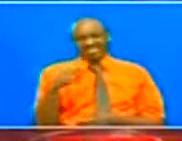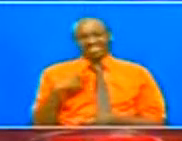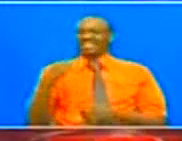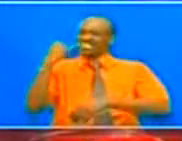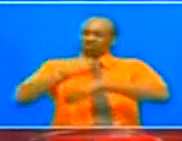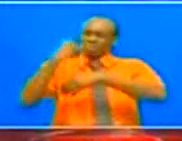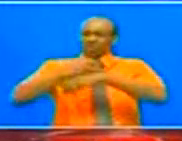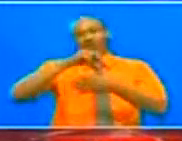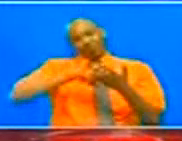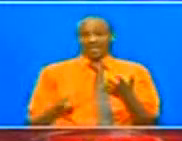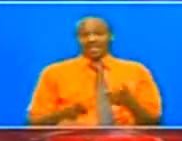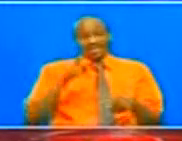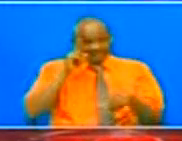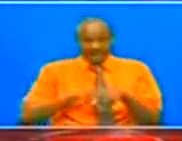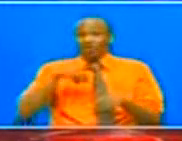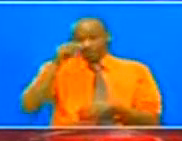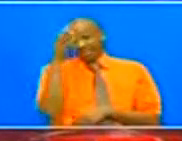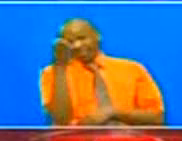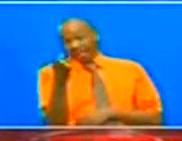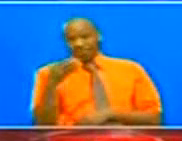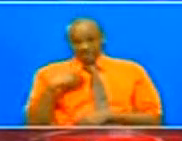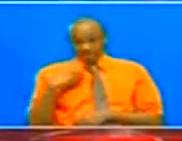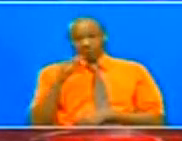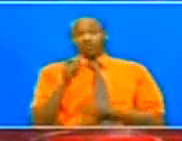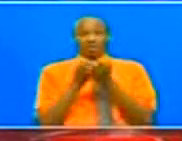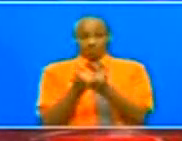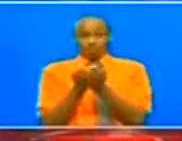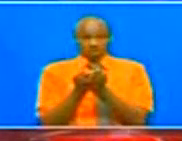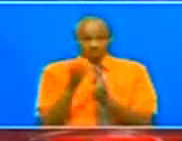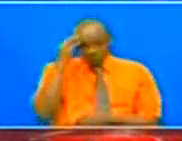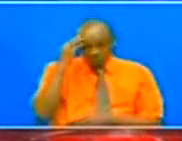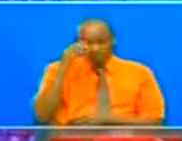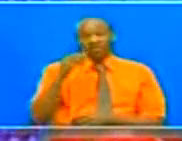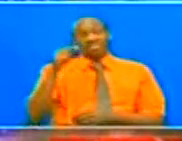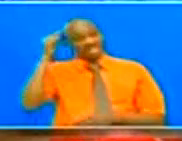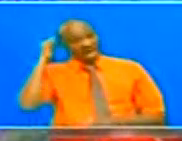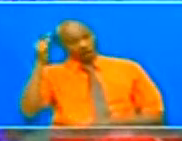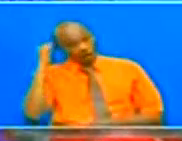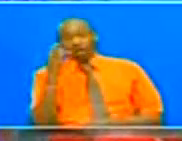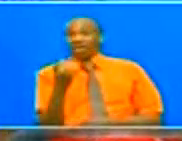institutional failure. When our soldiers in Kismayo are preoccupied with the pot, you know, the charcoal, the sugar,